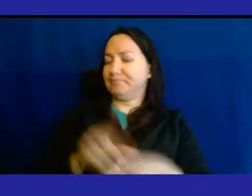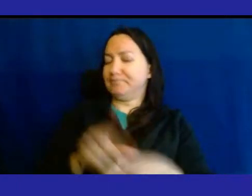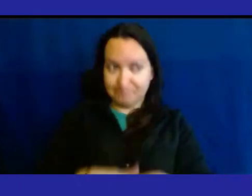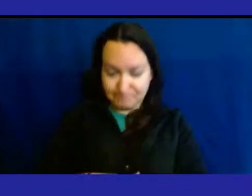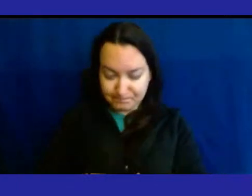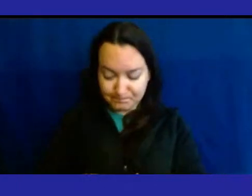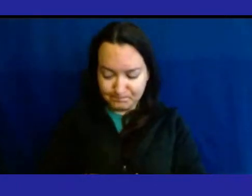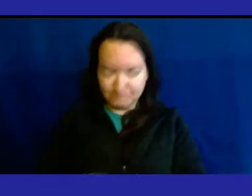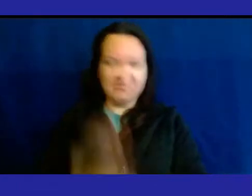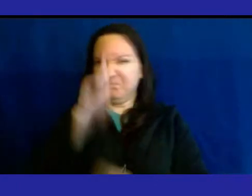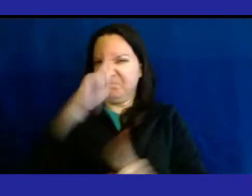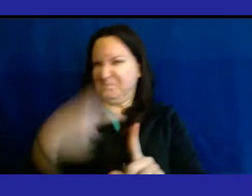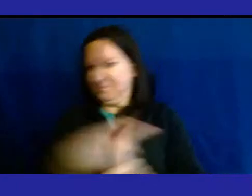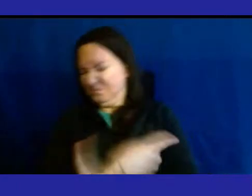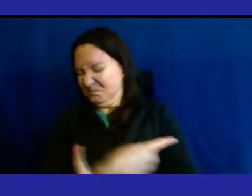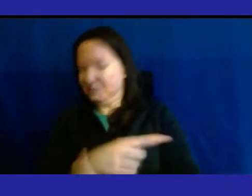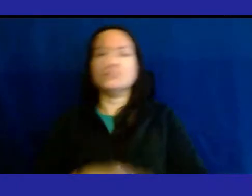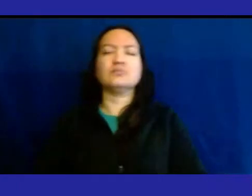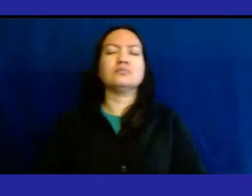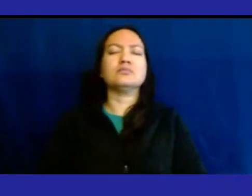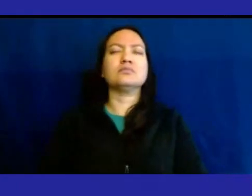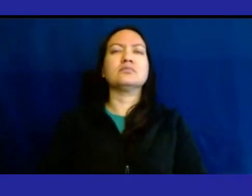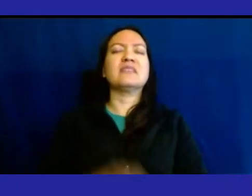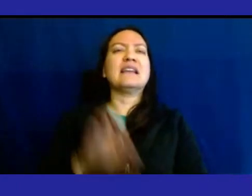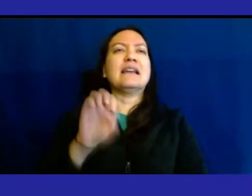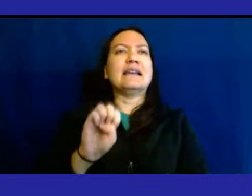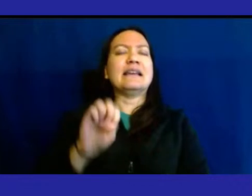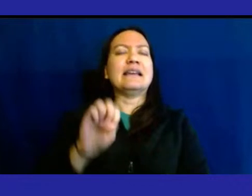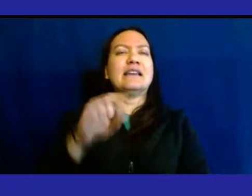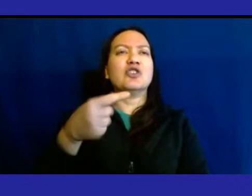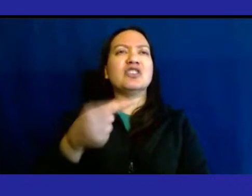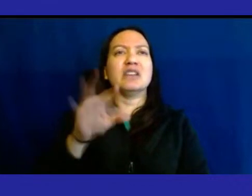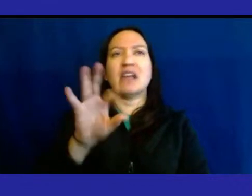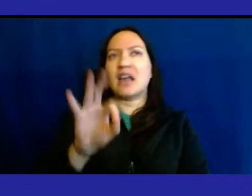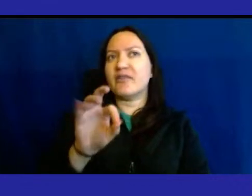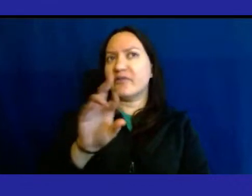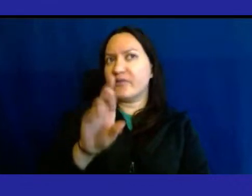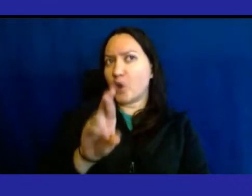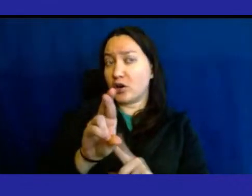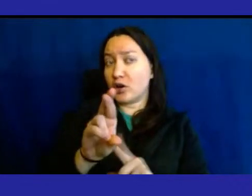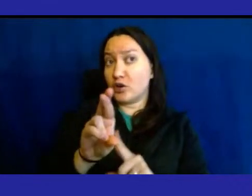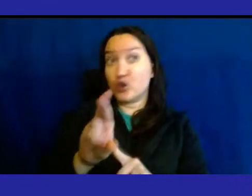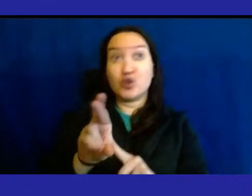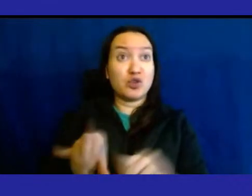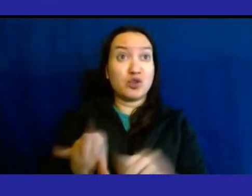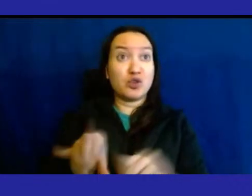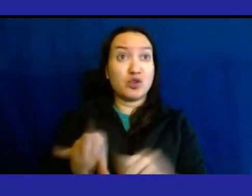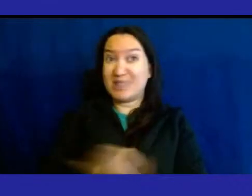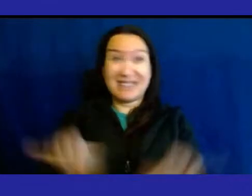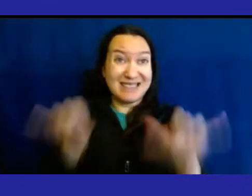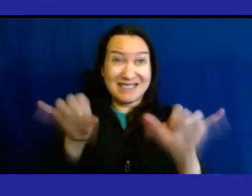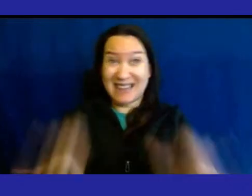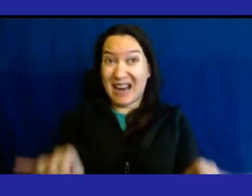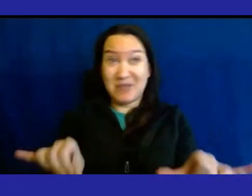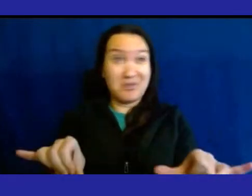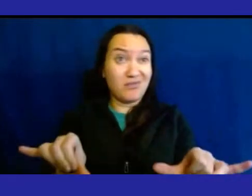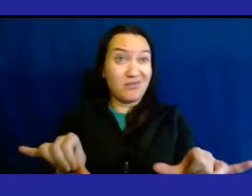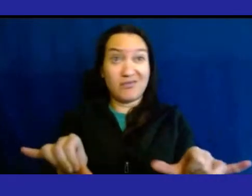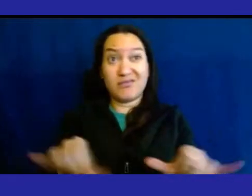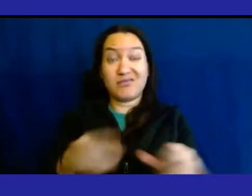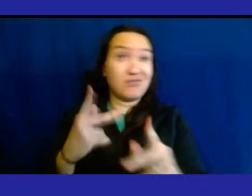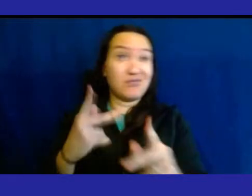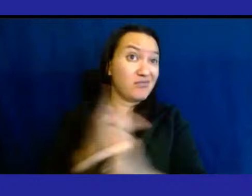to this. So EGFR, is everybody using the same equation now? You and the payers and the